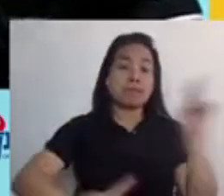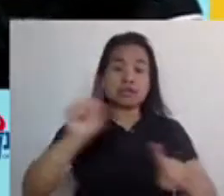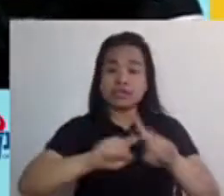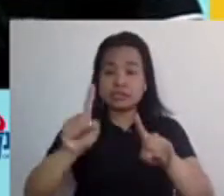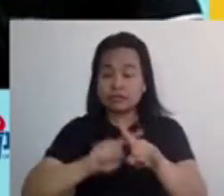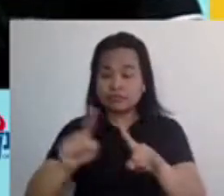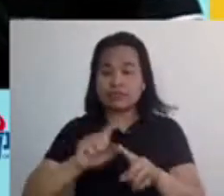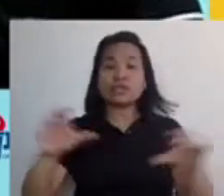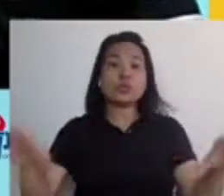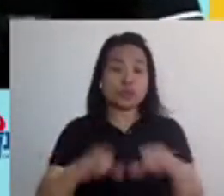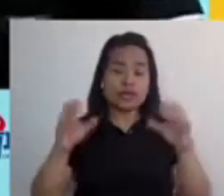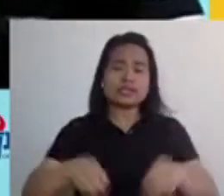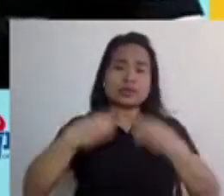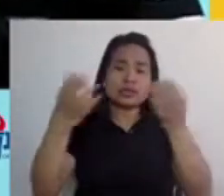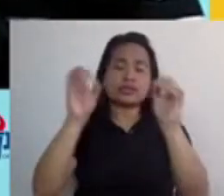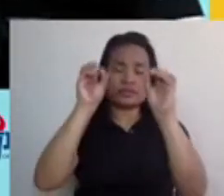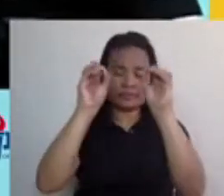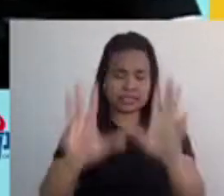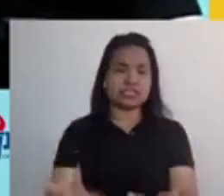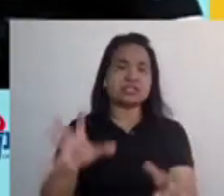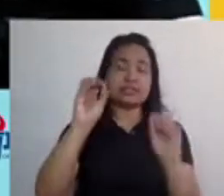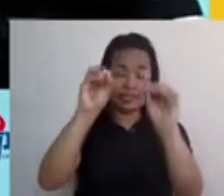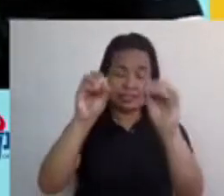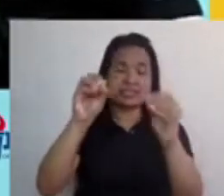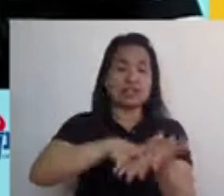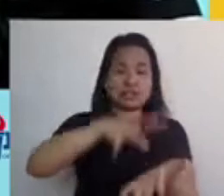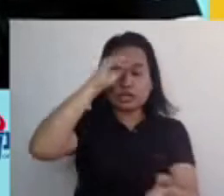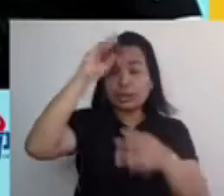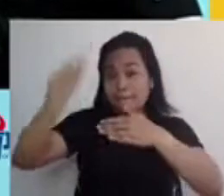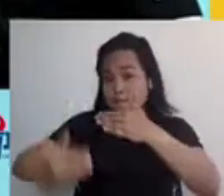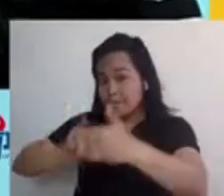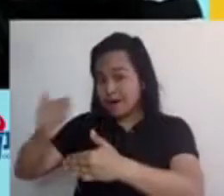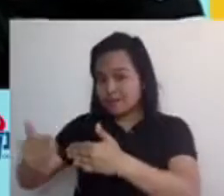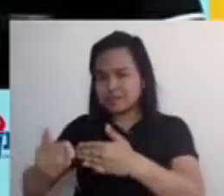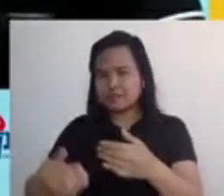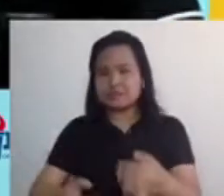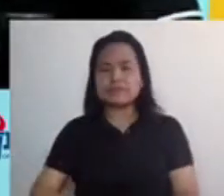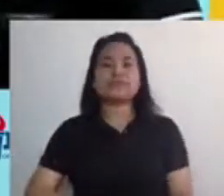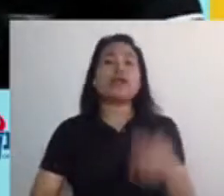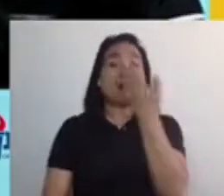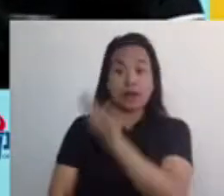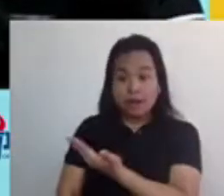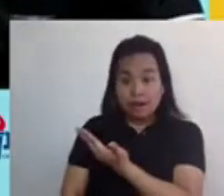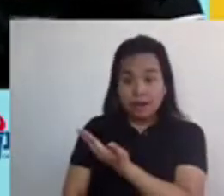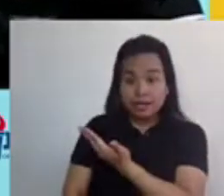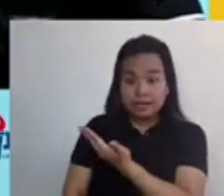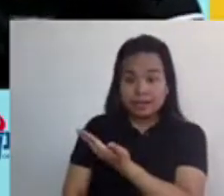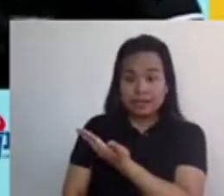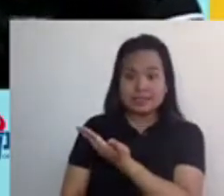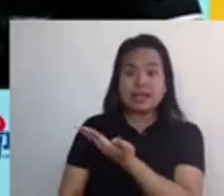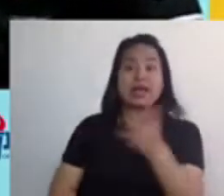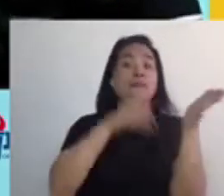teaching learning process. So on your screen, you can see there our laundry list of MOVs. If you were able to serve as